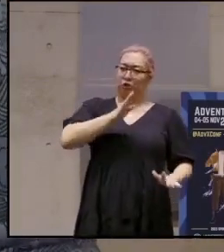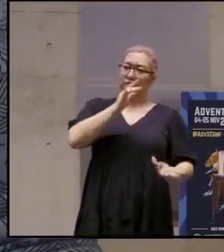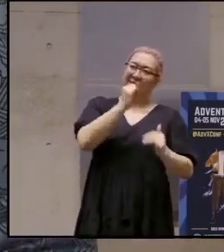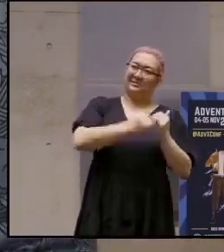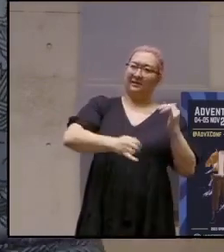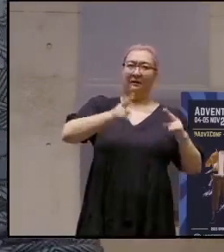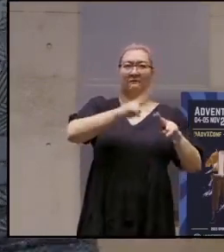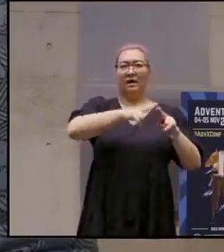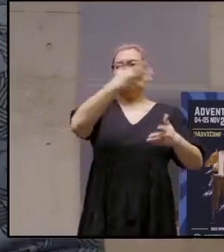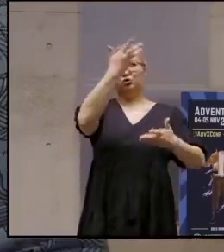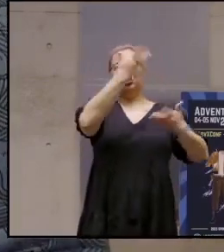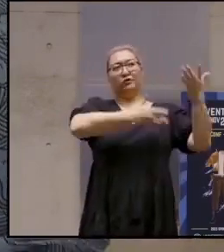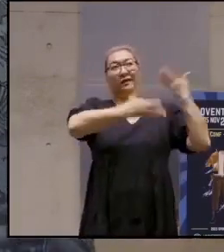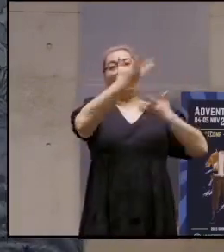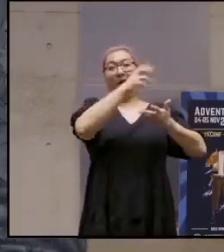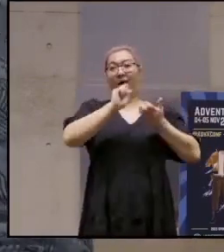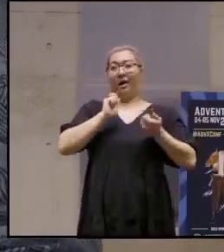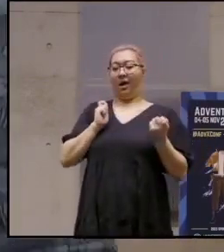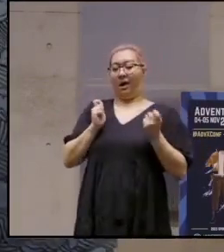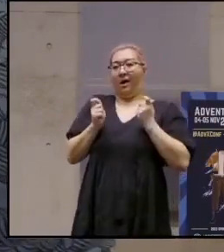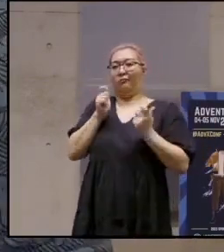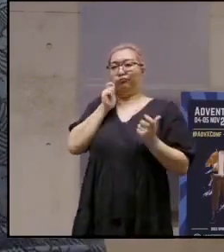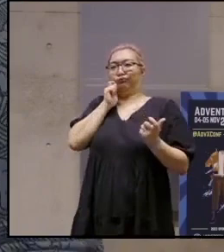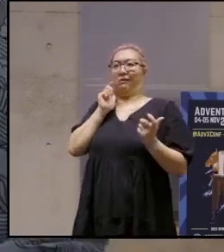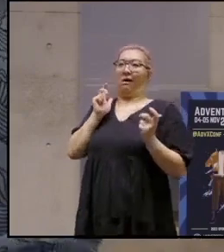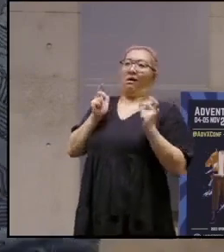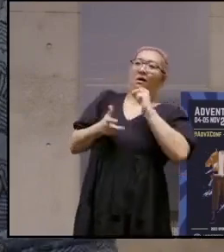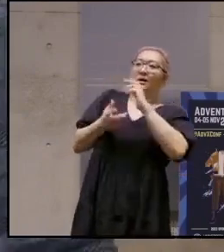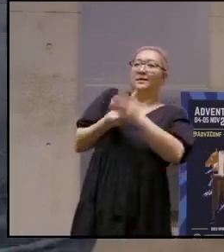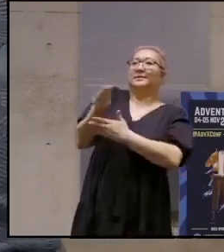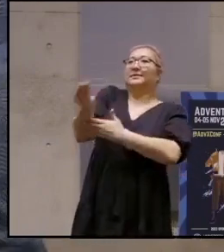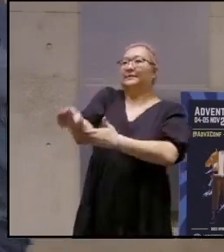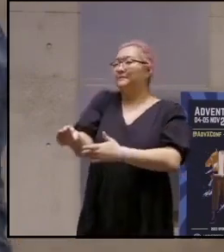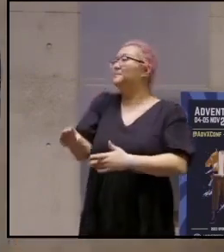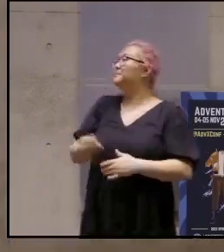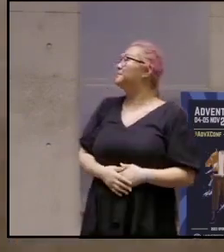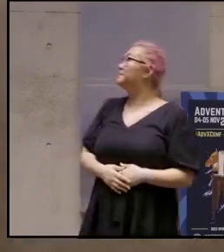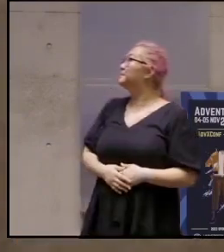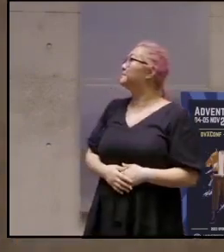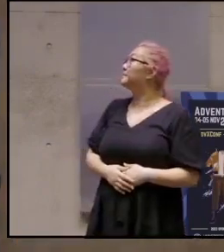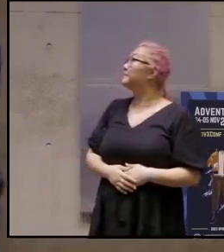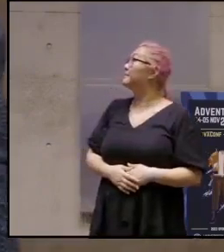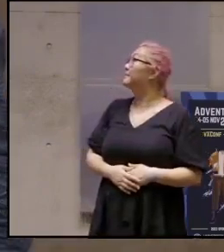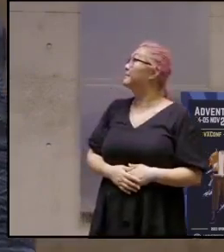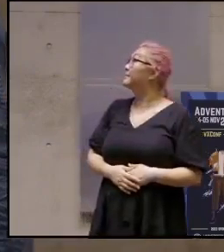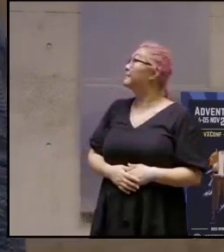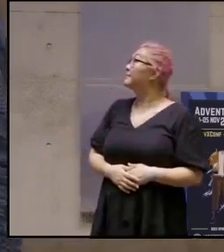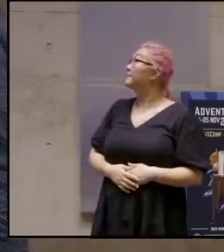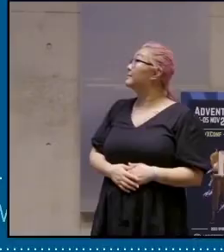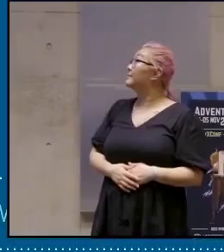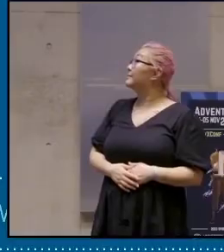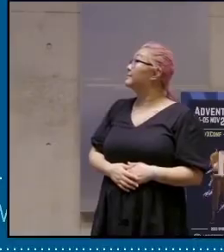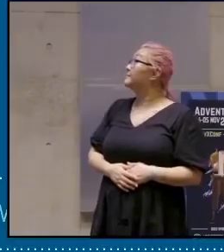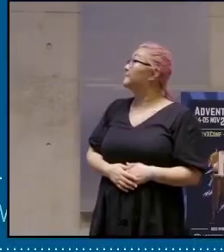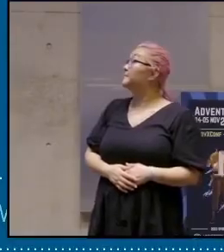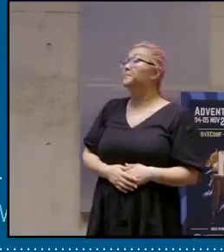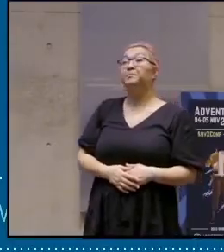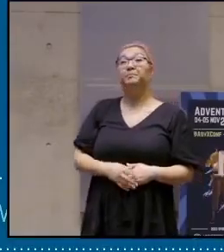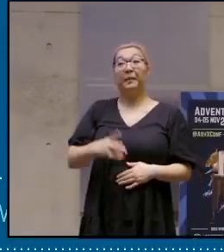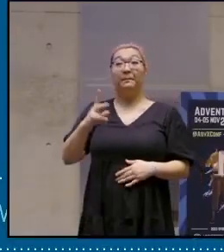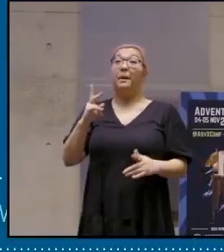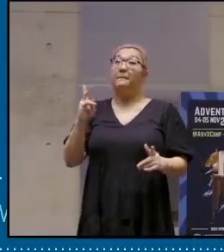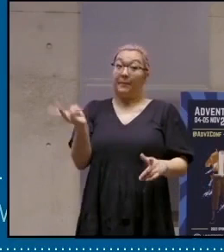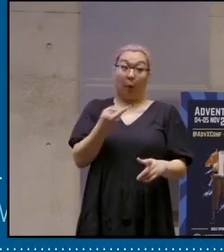foreign policy from the early 2000s, a topic I happen to know a little bit about. So, both of these projects, as different as they